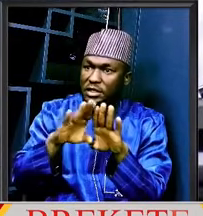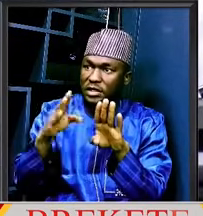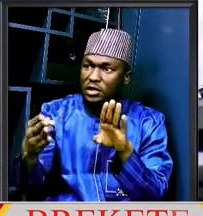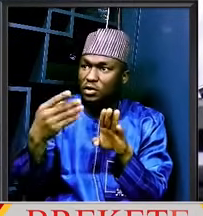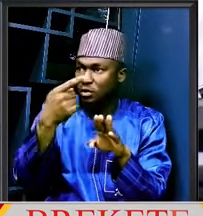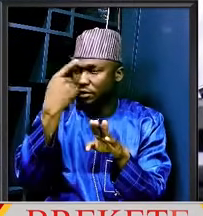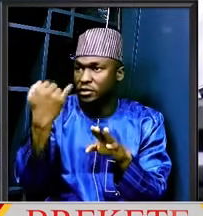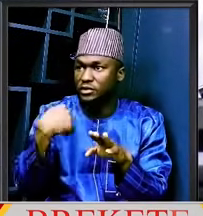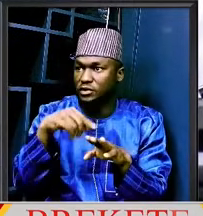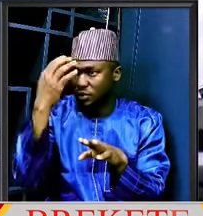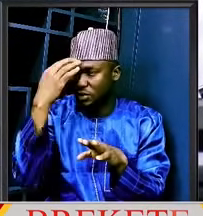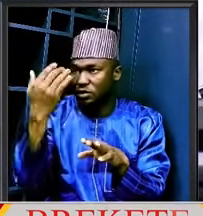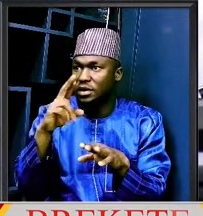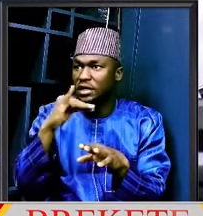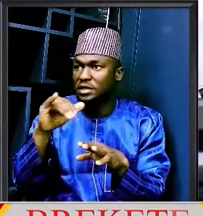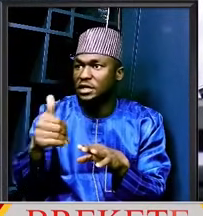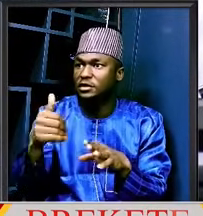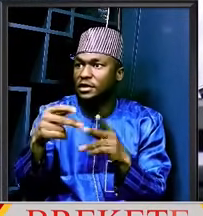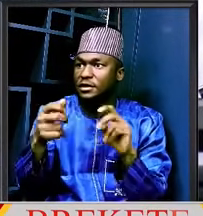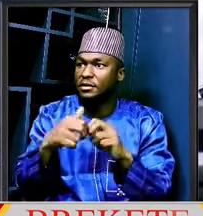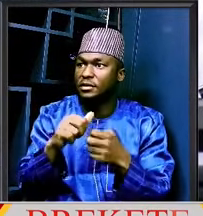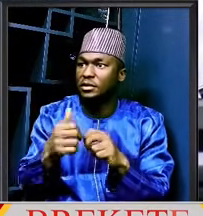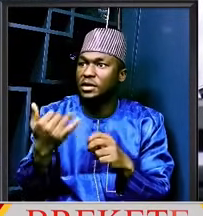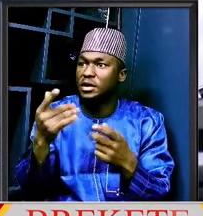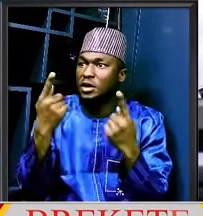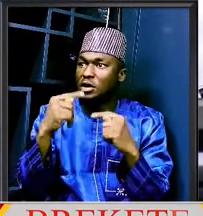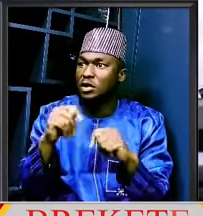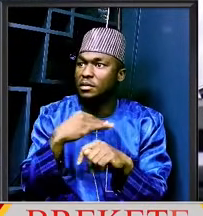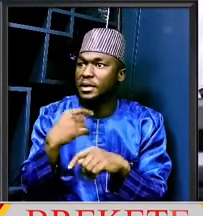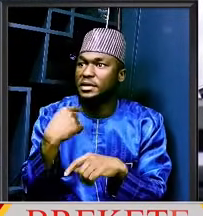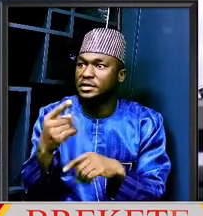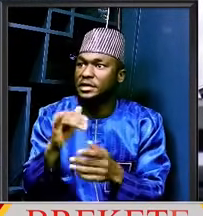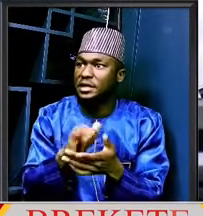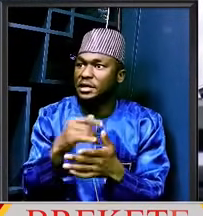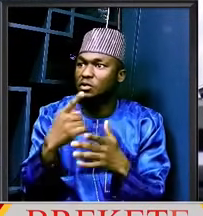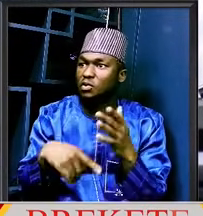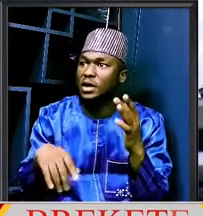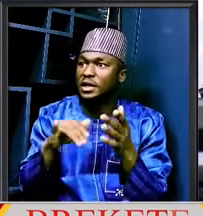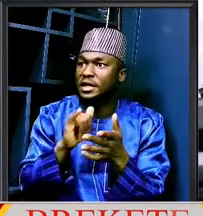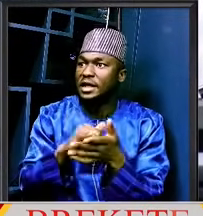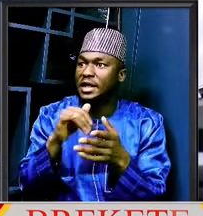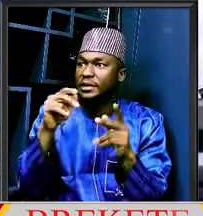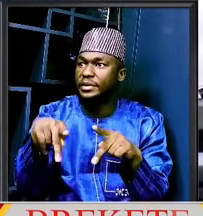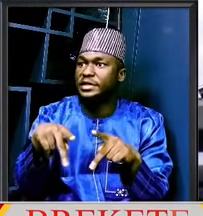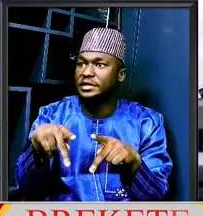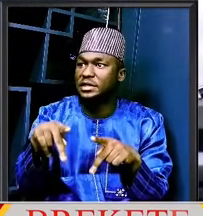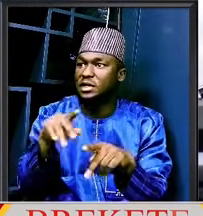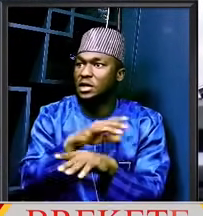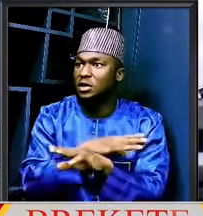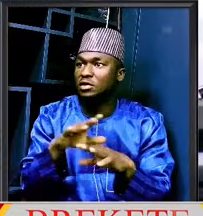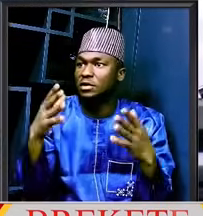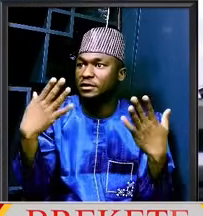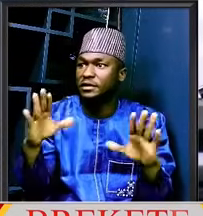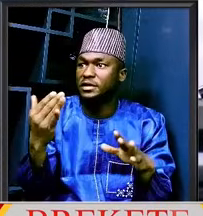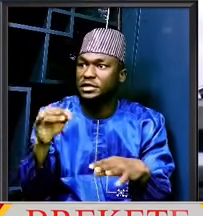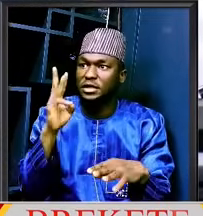problem. We locked the doors again. They came down, they said, what that man did not finish, they are here to finish